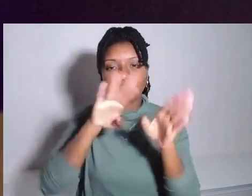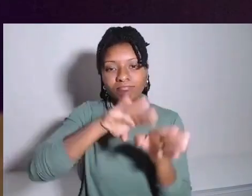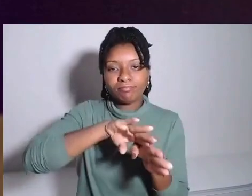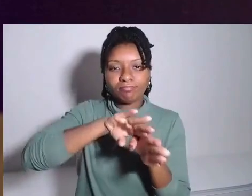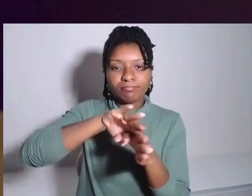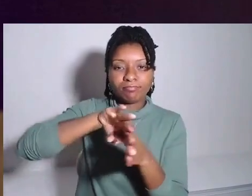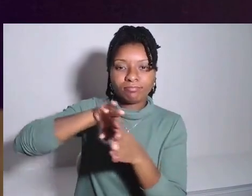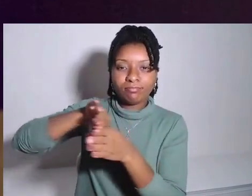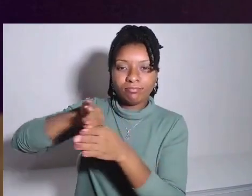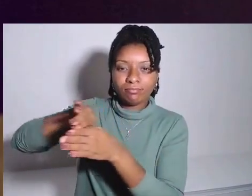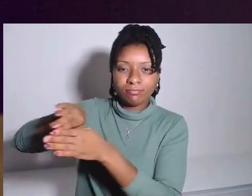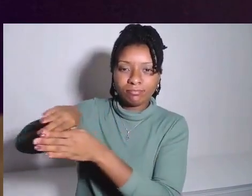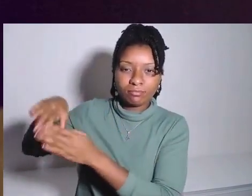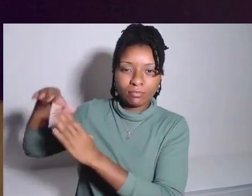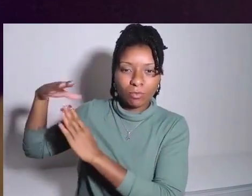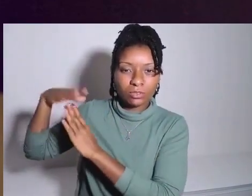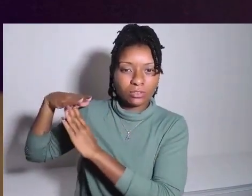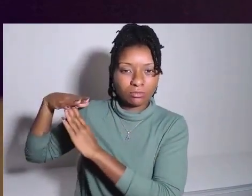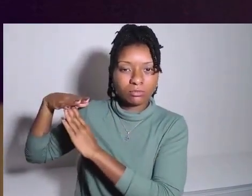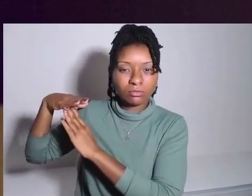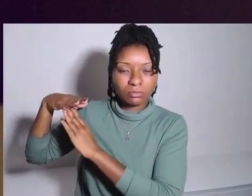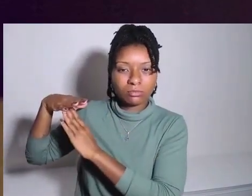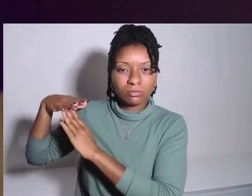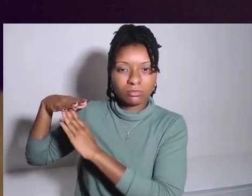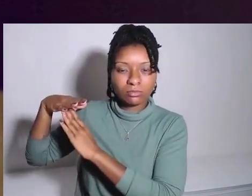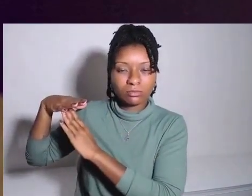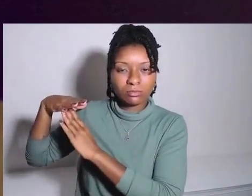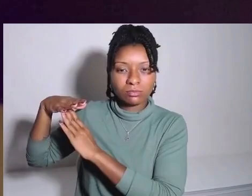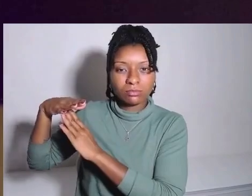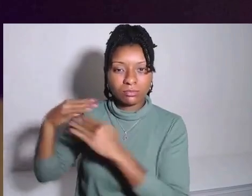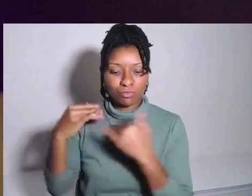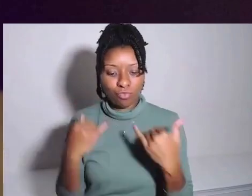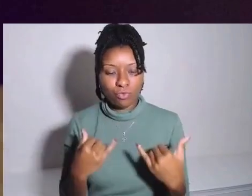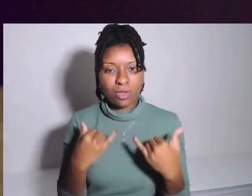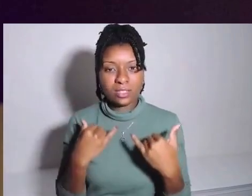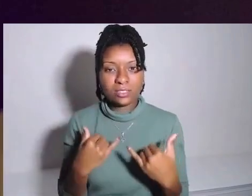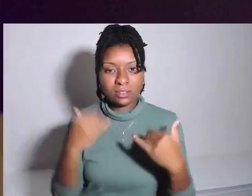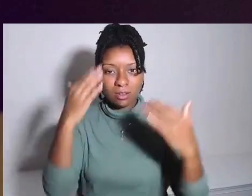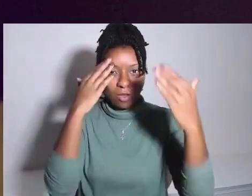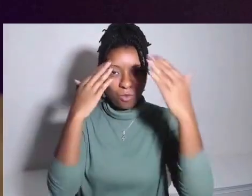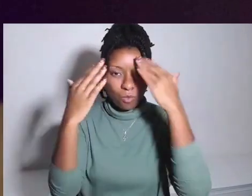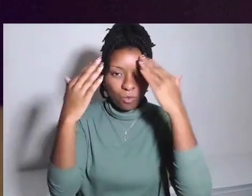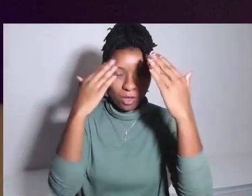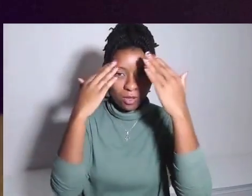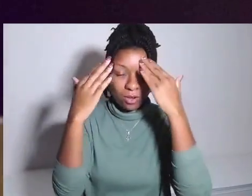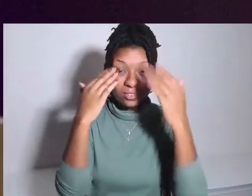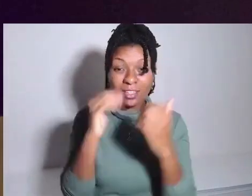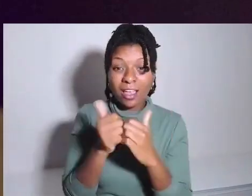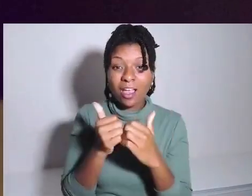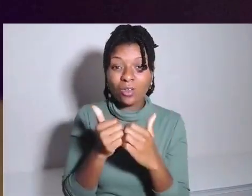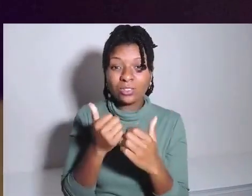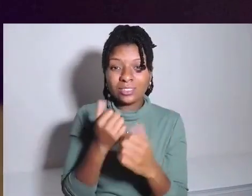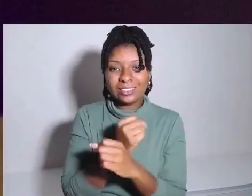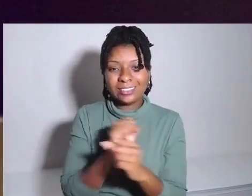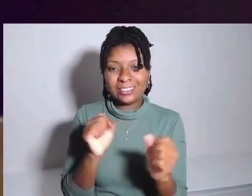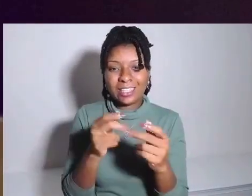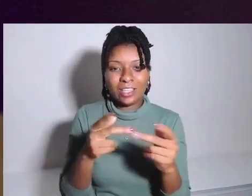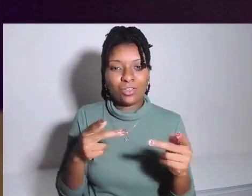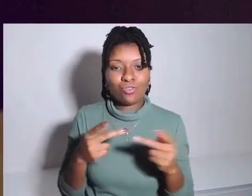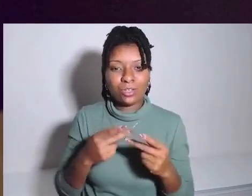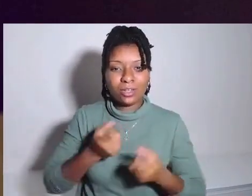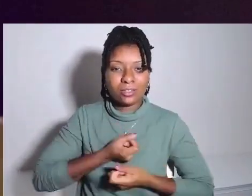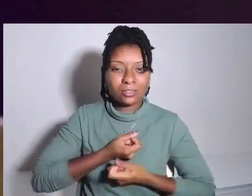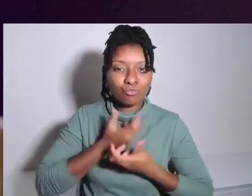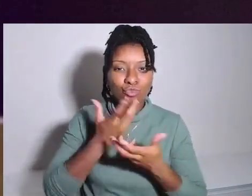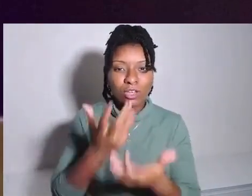you can pause. Presence, awareness, using sacred expression. The breath, the breath,